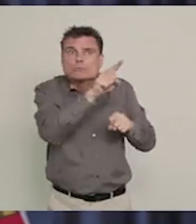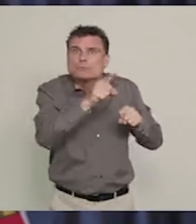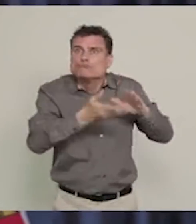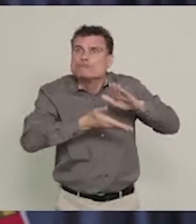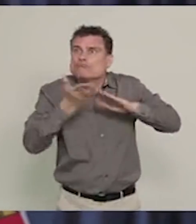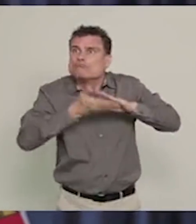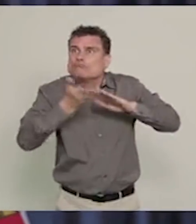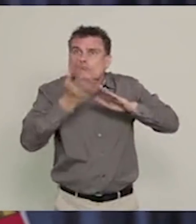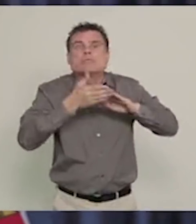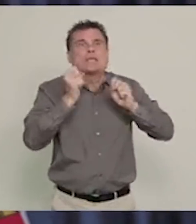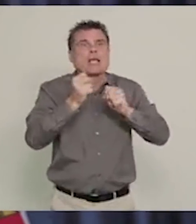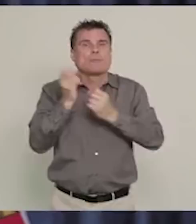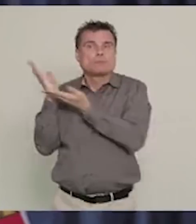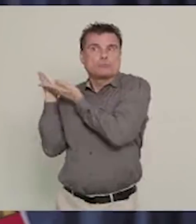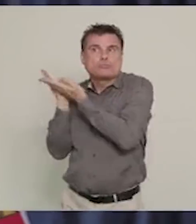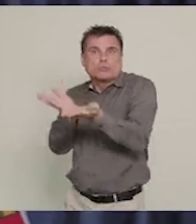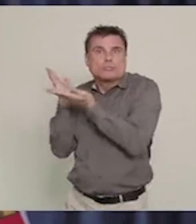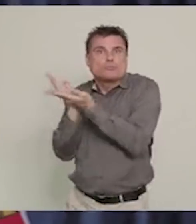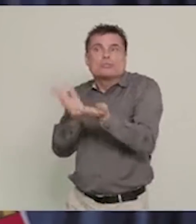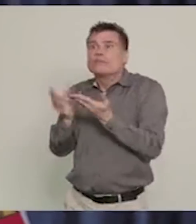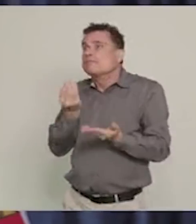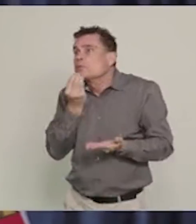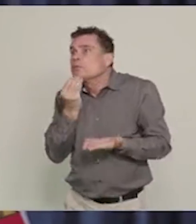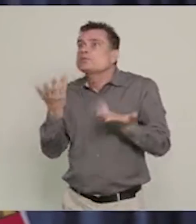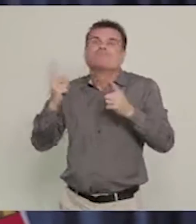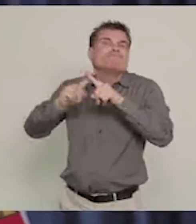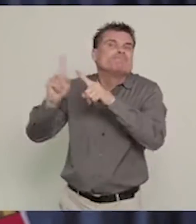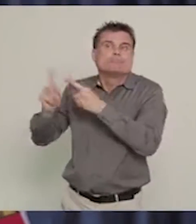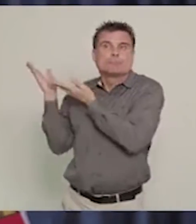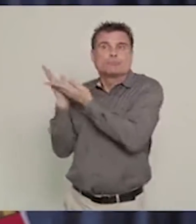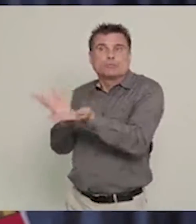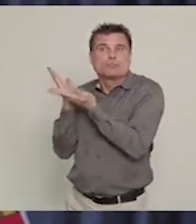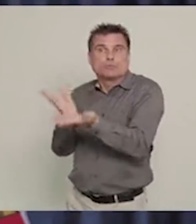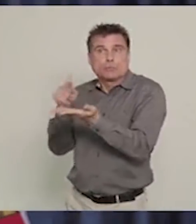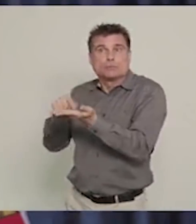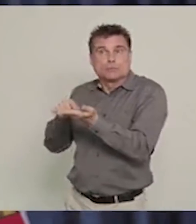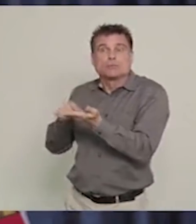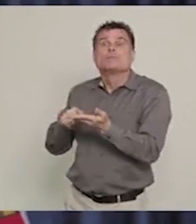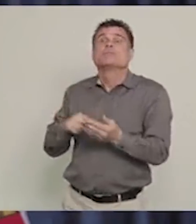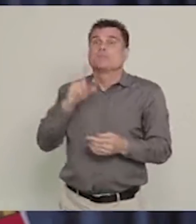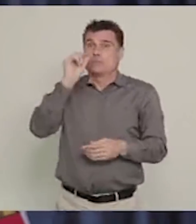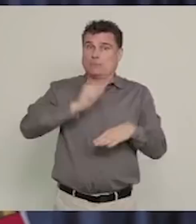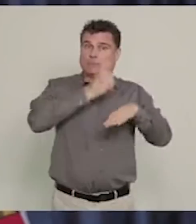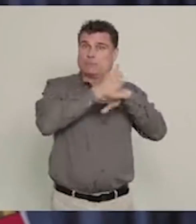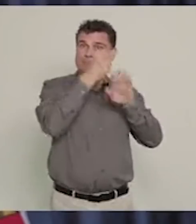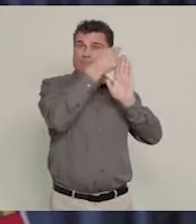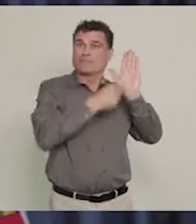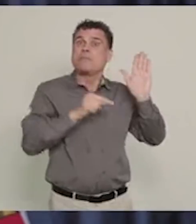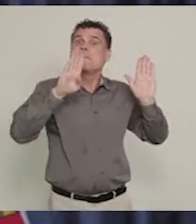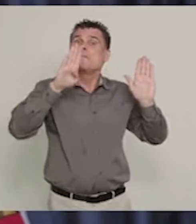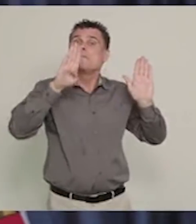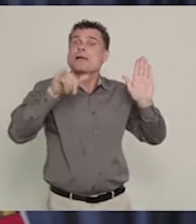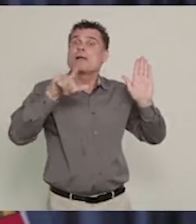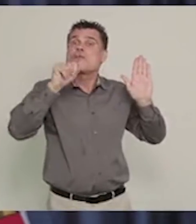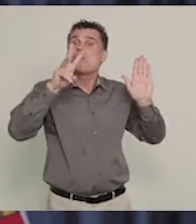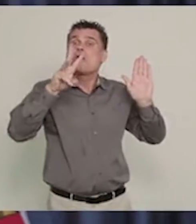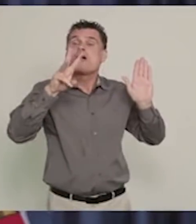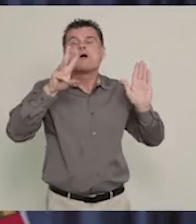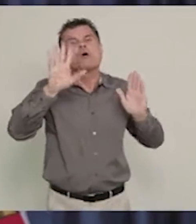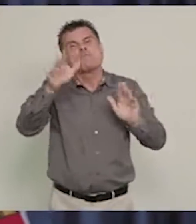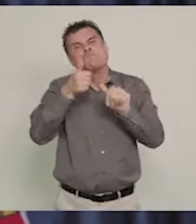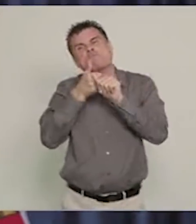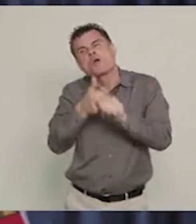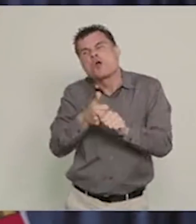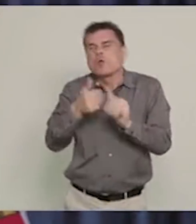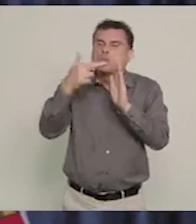at any time of day are repealed. The province, through Emergency Management BC, will take